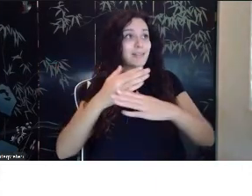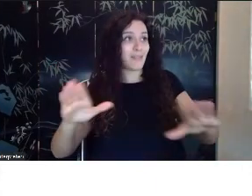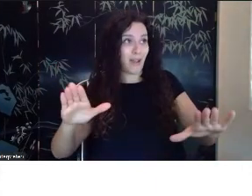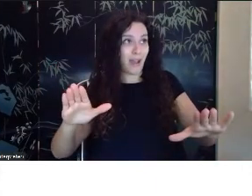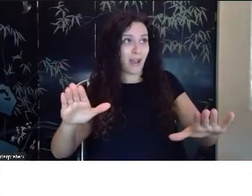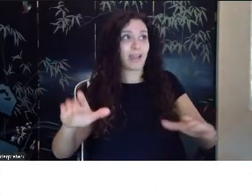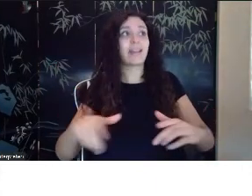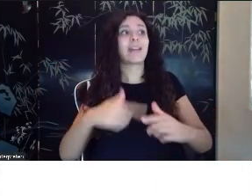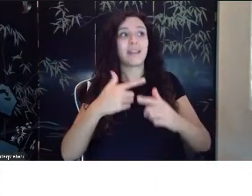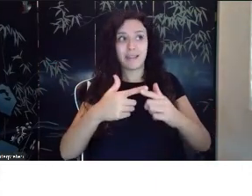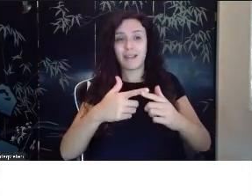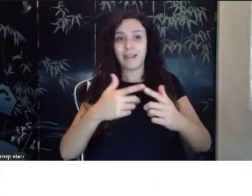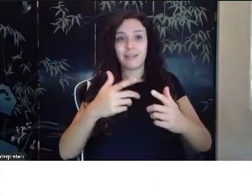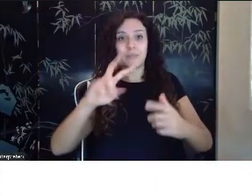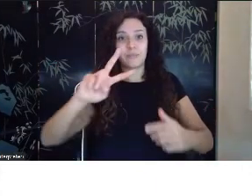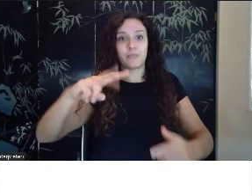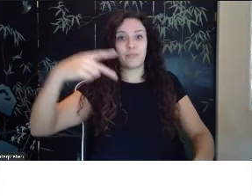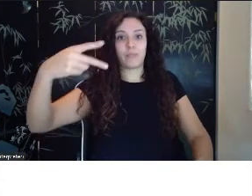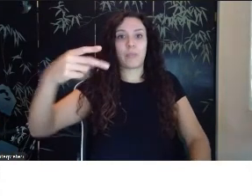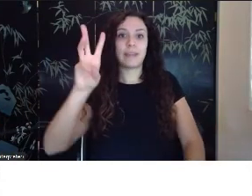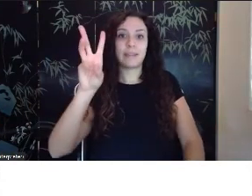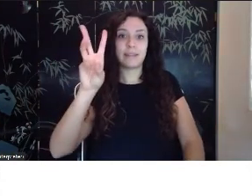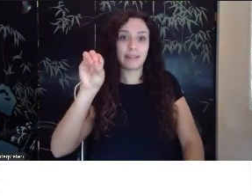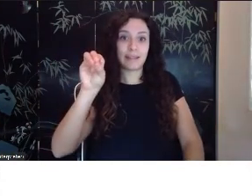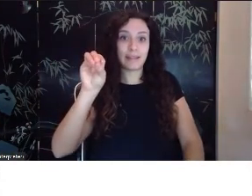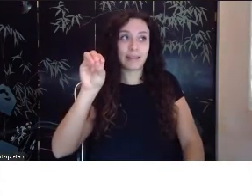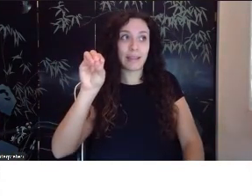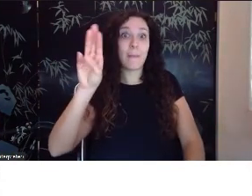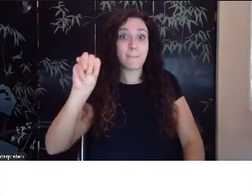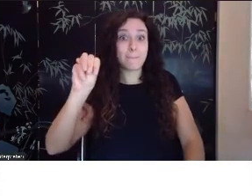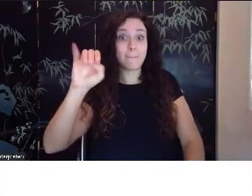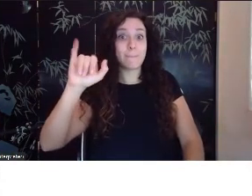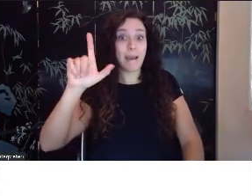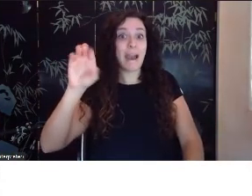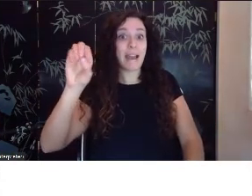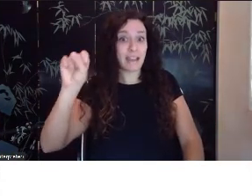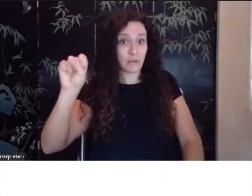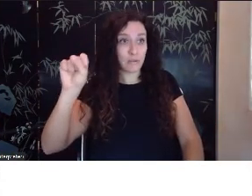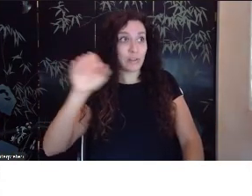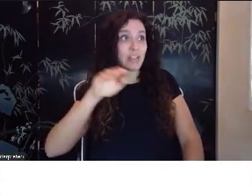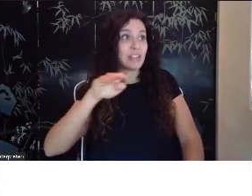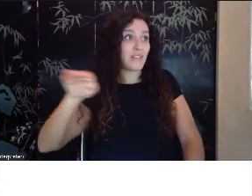miles per 1 hour. This is my unit rate.